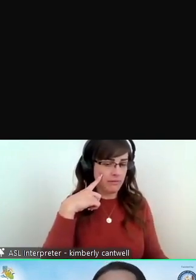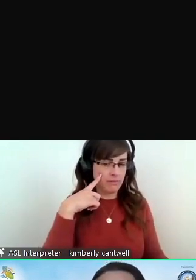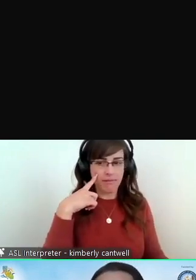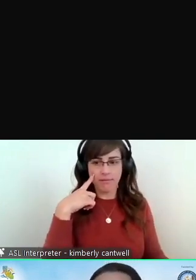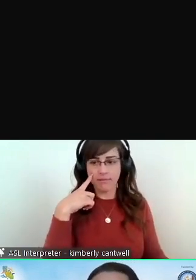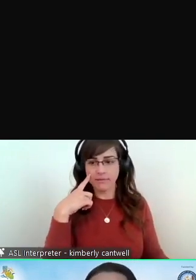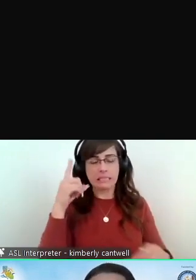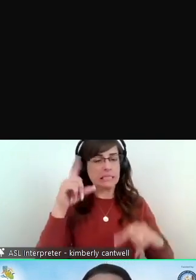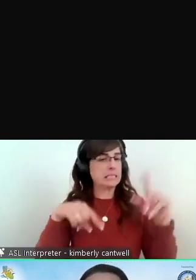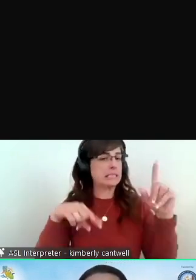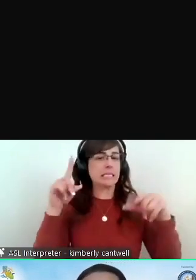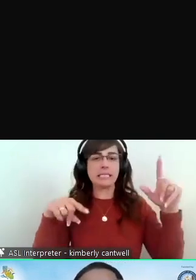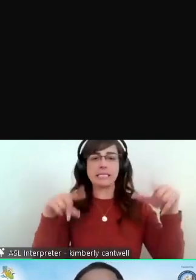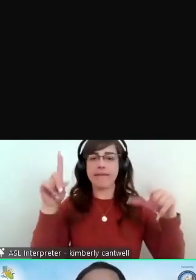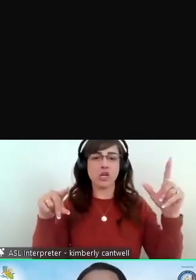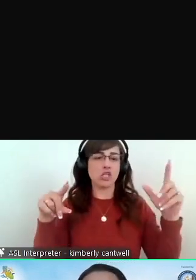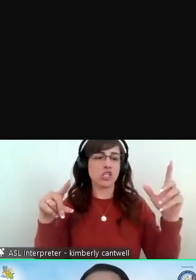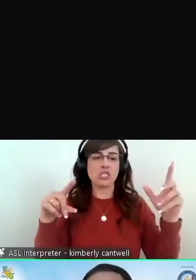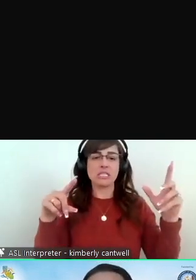it's such a diverse